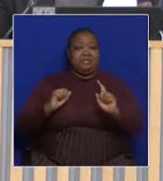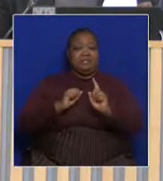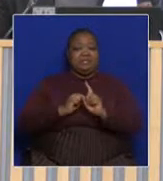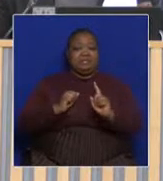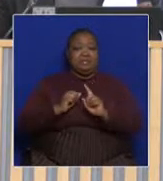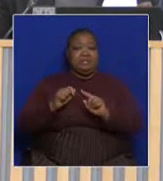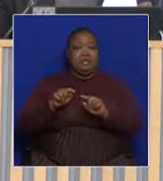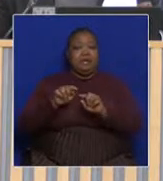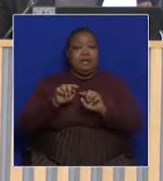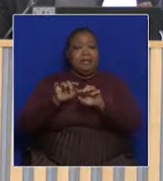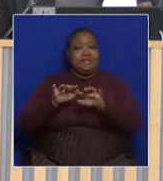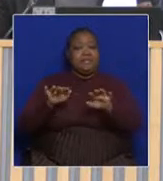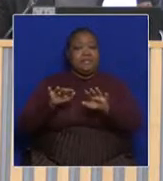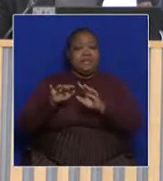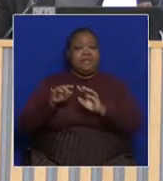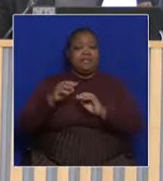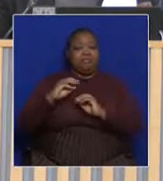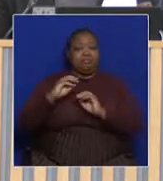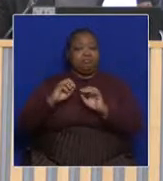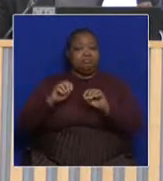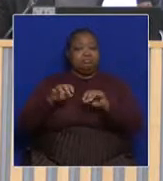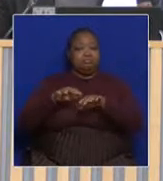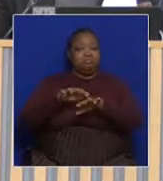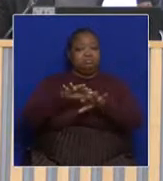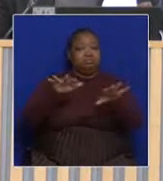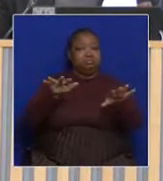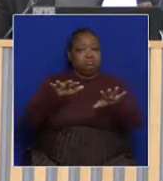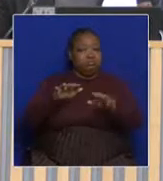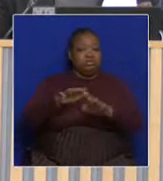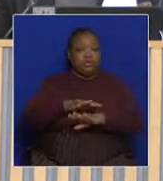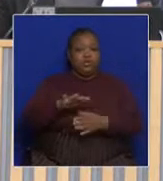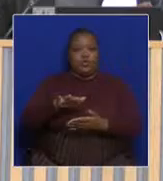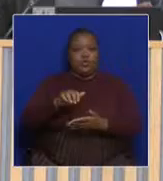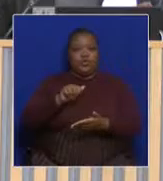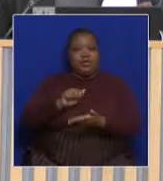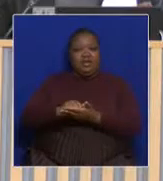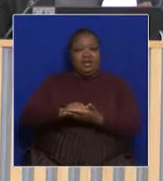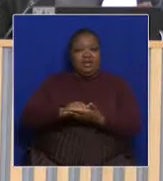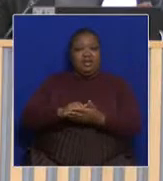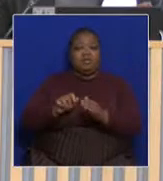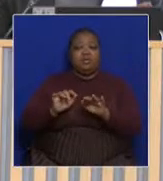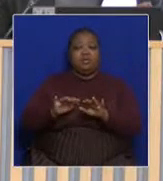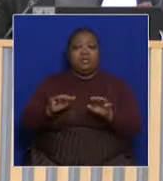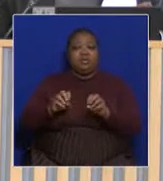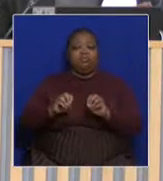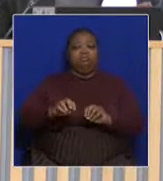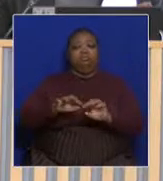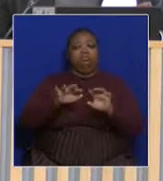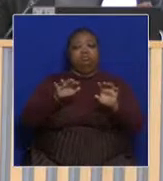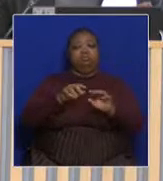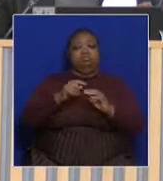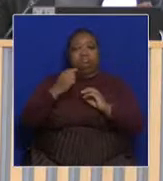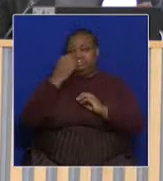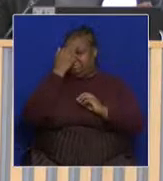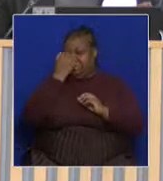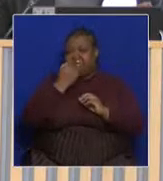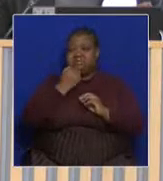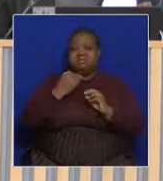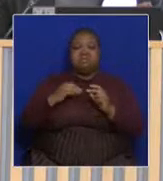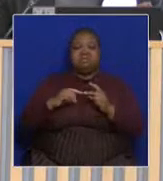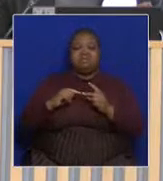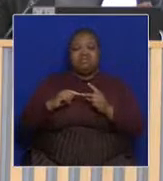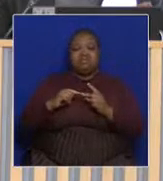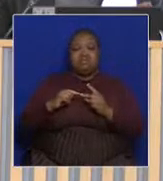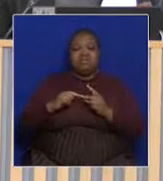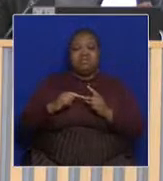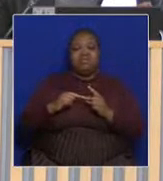broadcasting, disseminating, or otherwise placing in the public domain any image, photograph, video